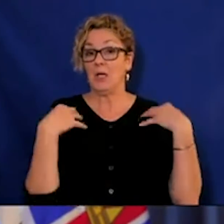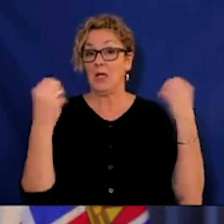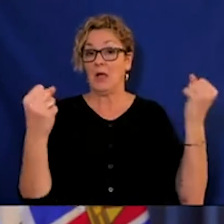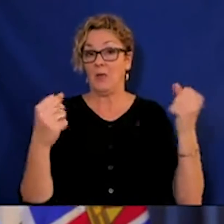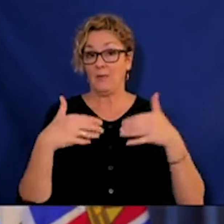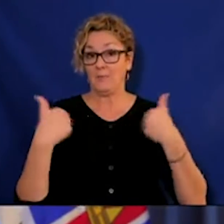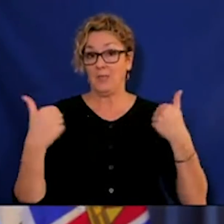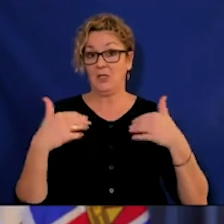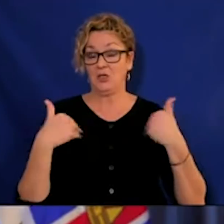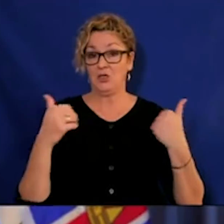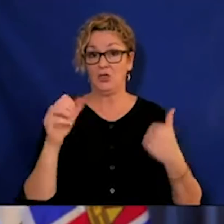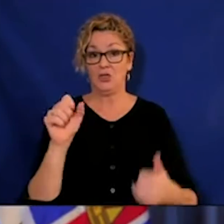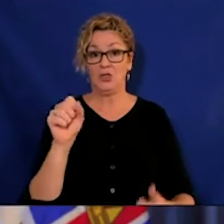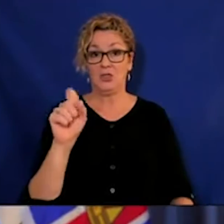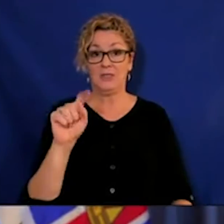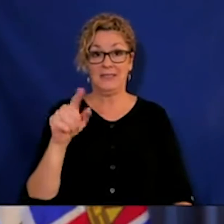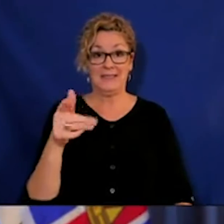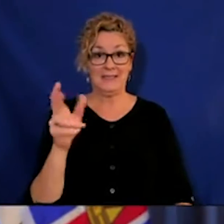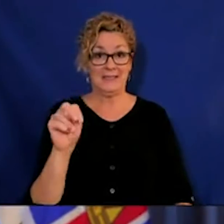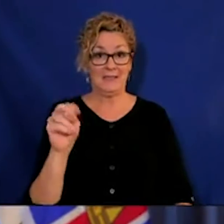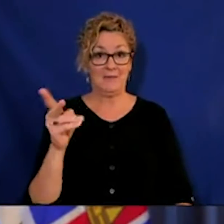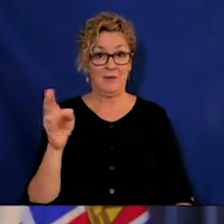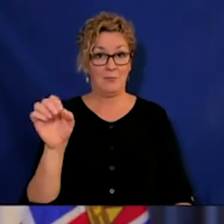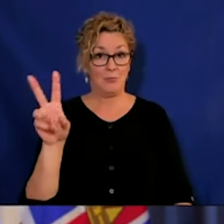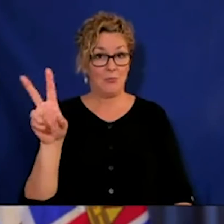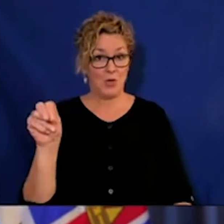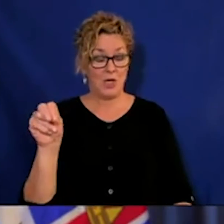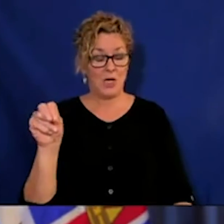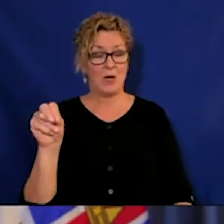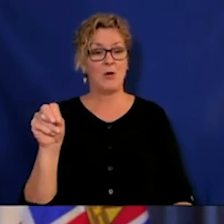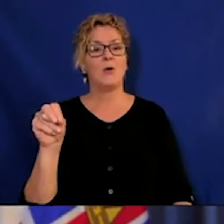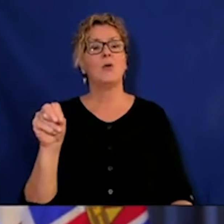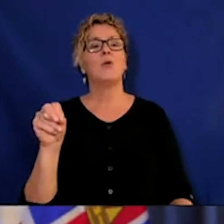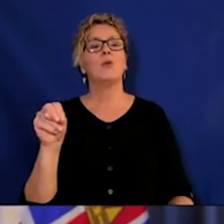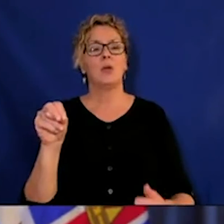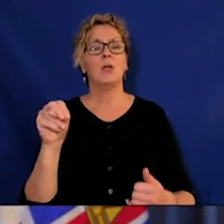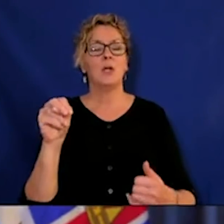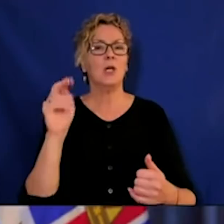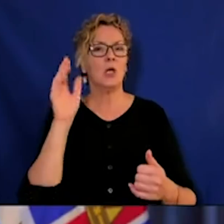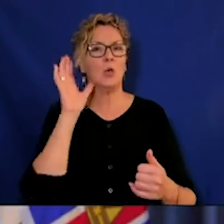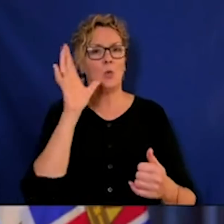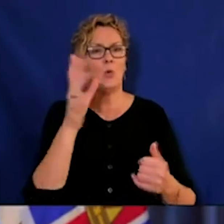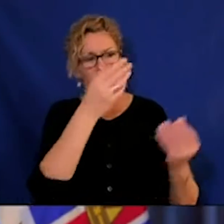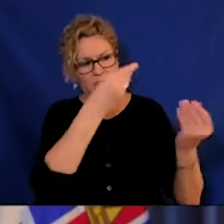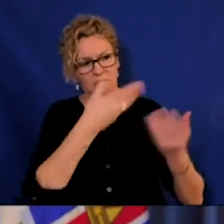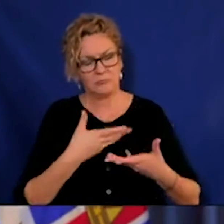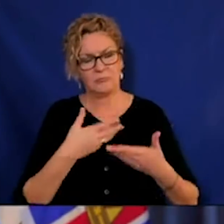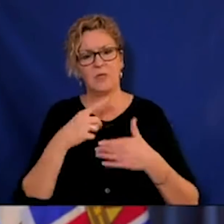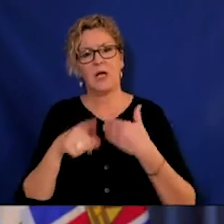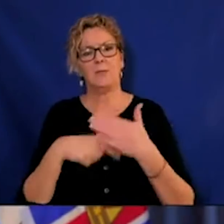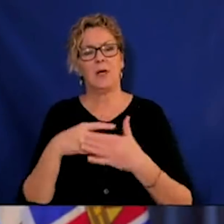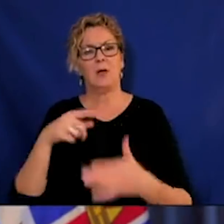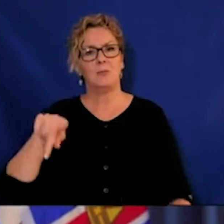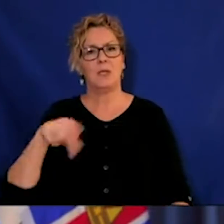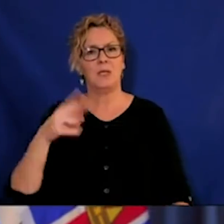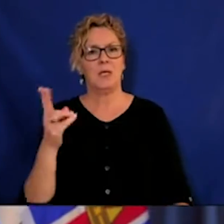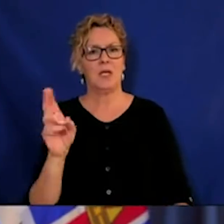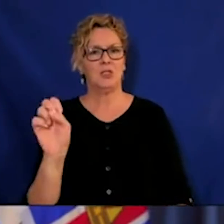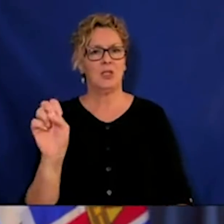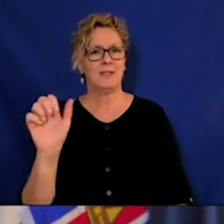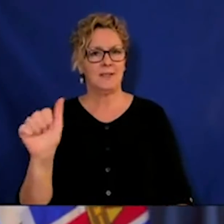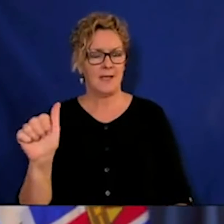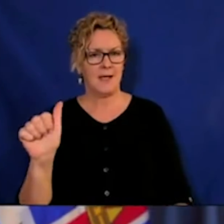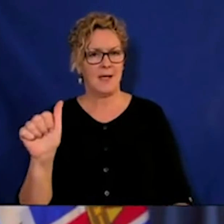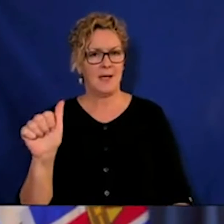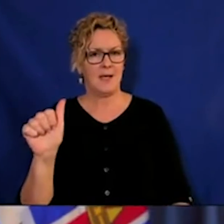respect to PHSA expenses, which some of you may want to ask about today. Finally, I just want to say that